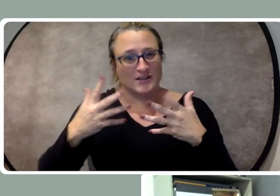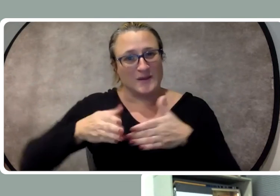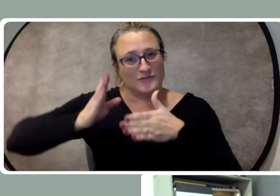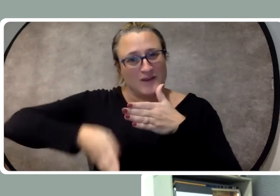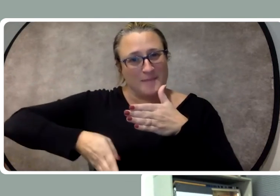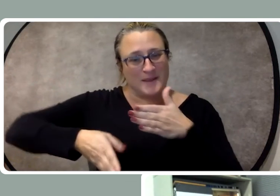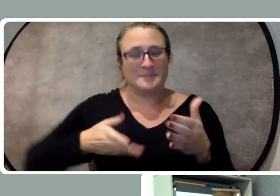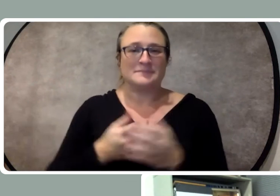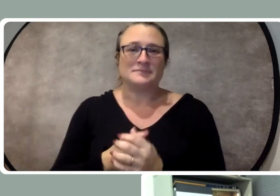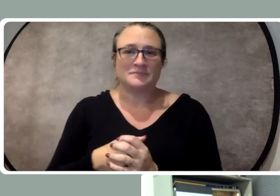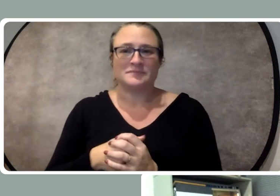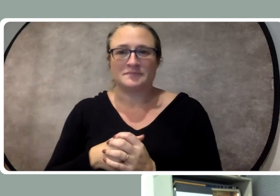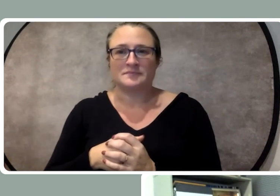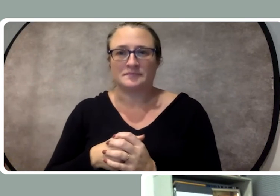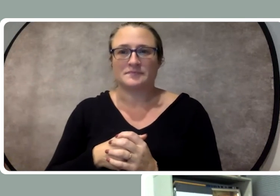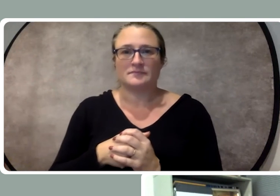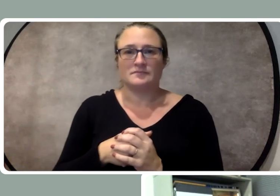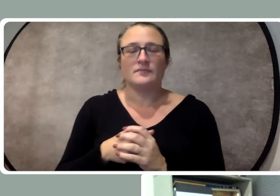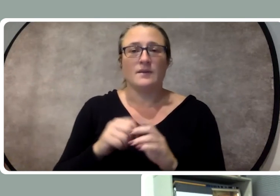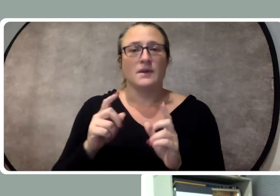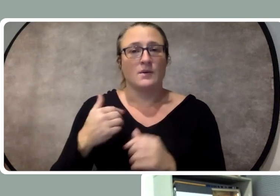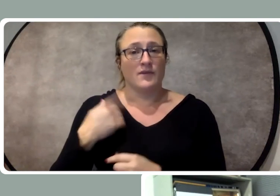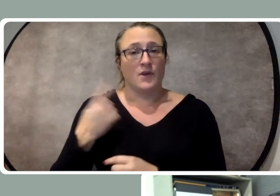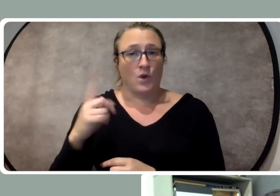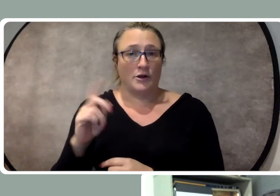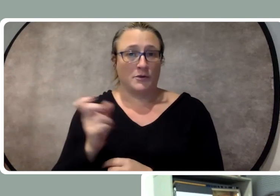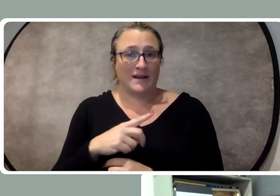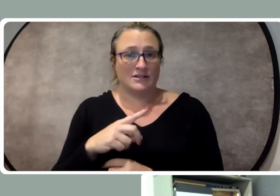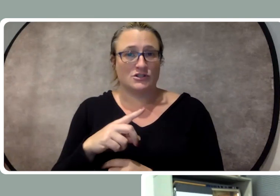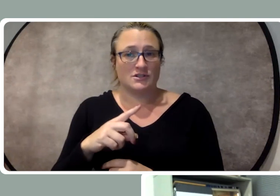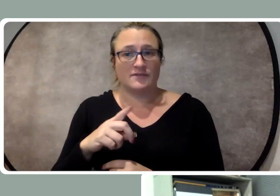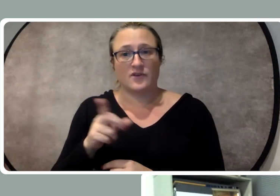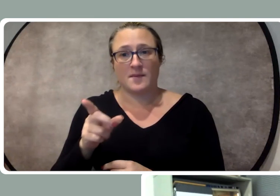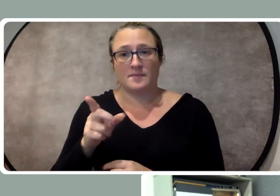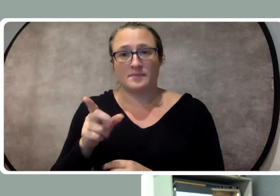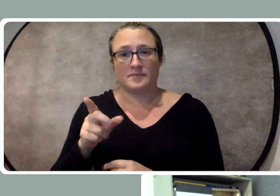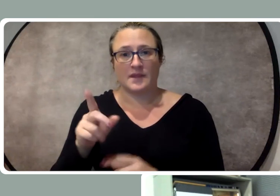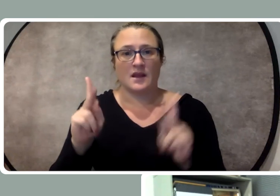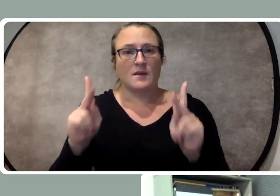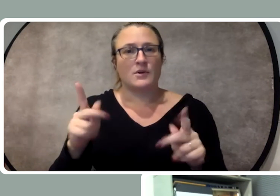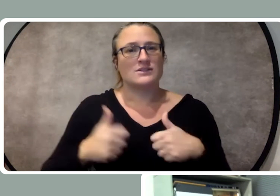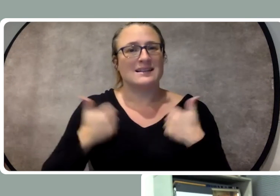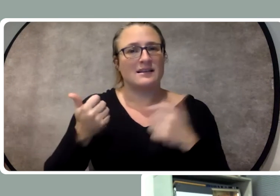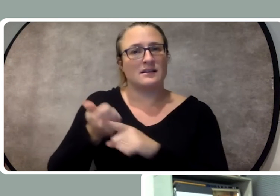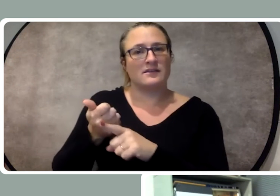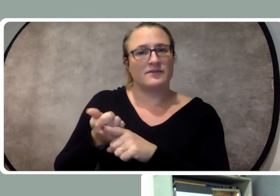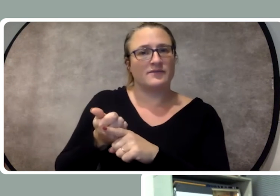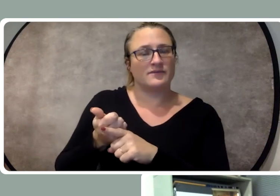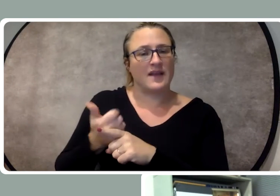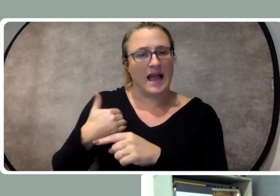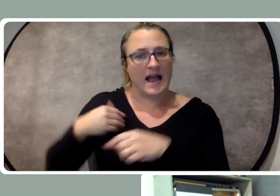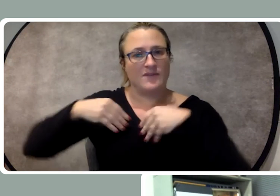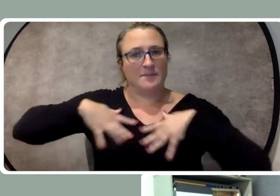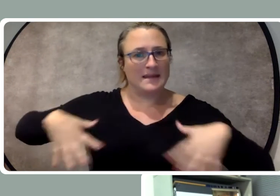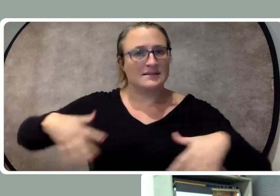up. But we do have one question from a person living with metastatic breast cancer who